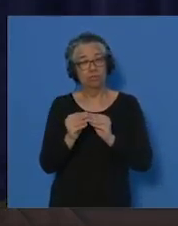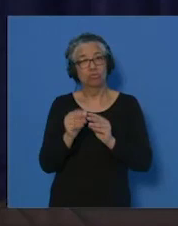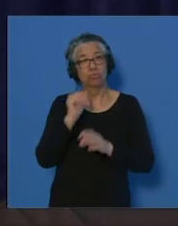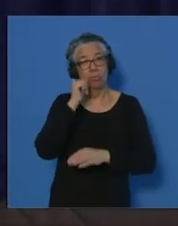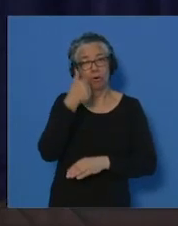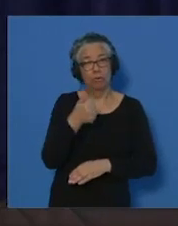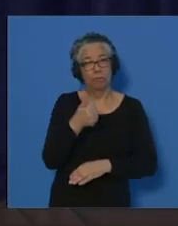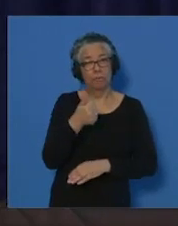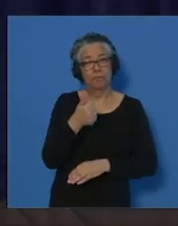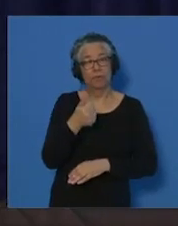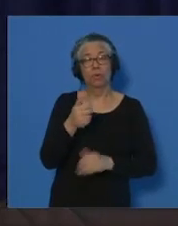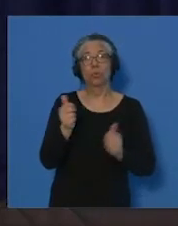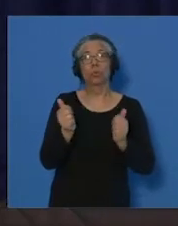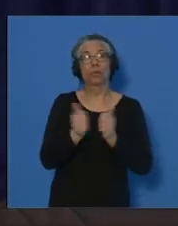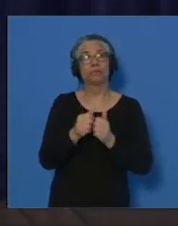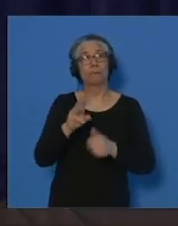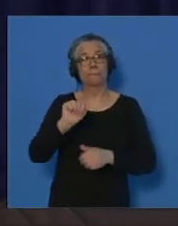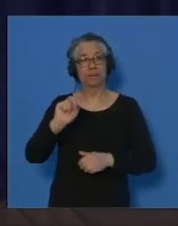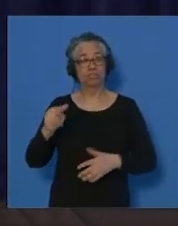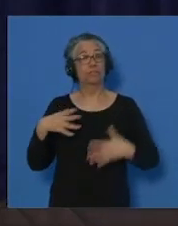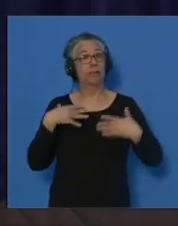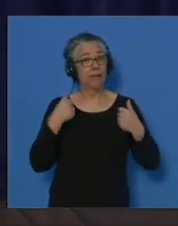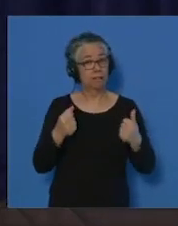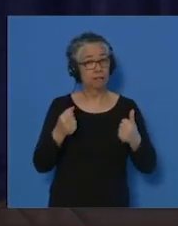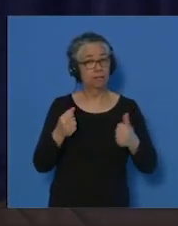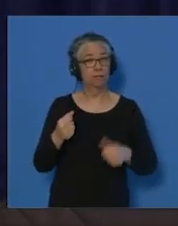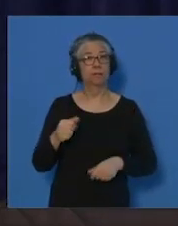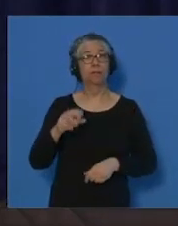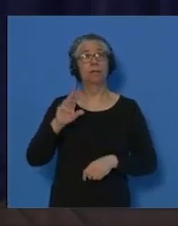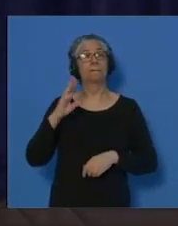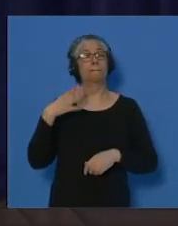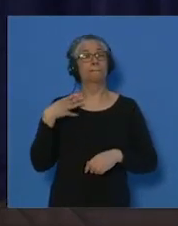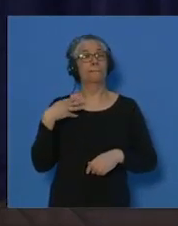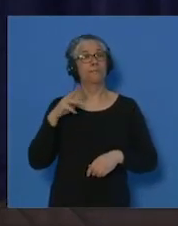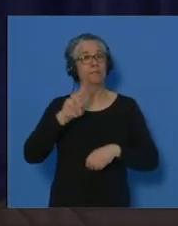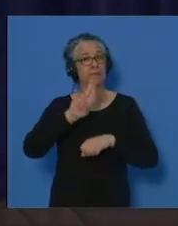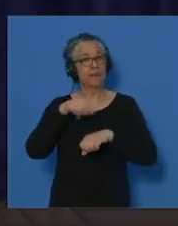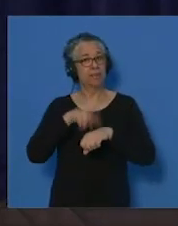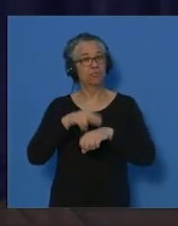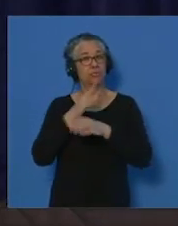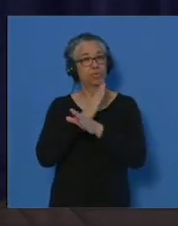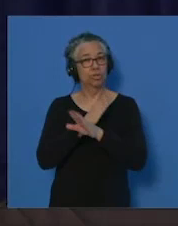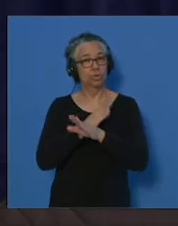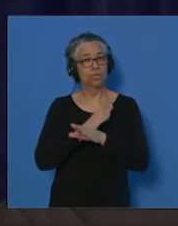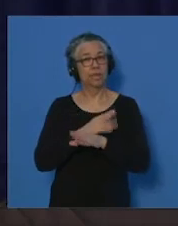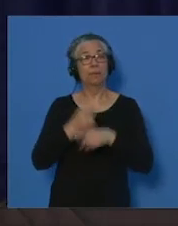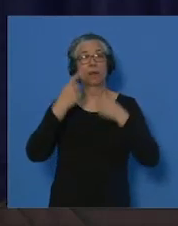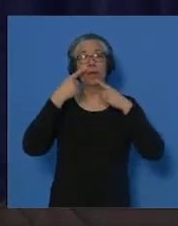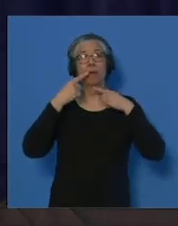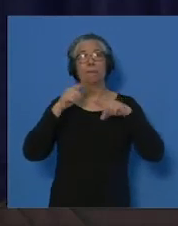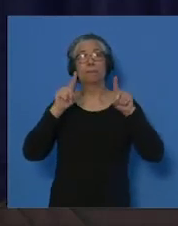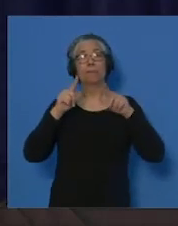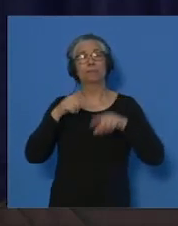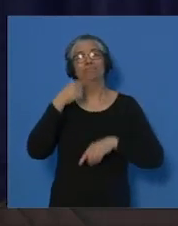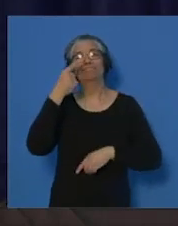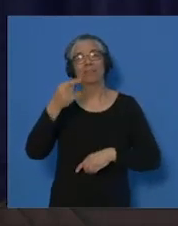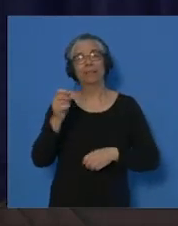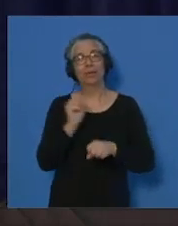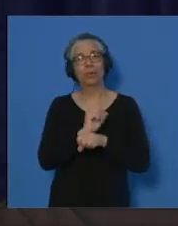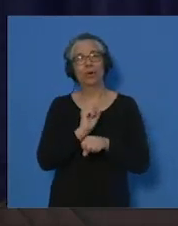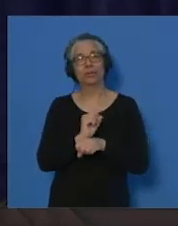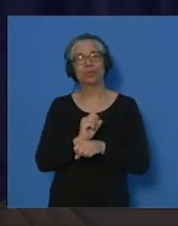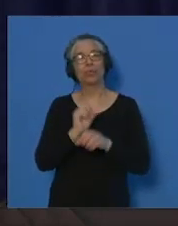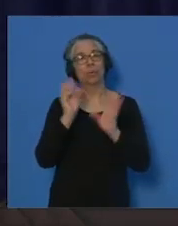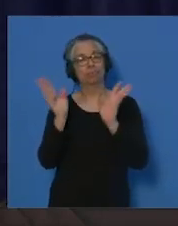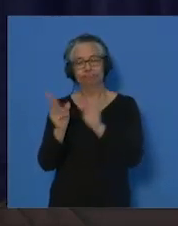of the Minister of Health, the Minister of National Security, and the Minister of Public Works, who will meet to discuss whether